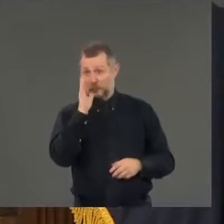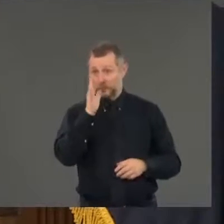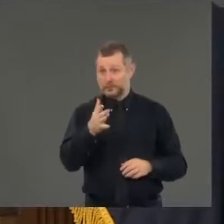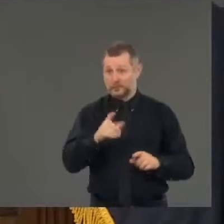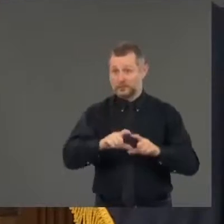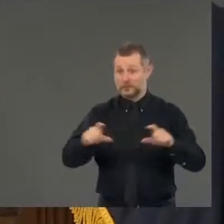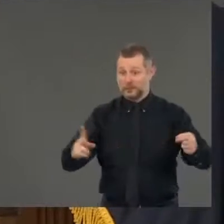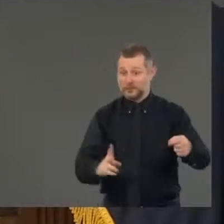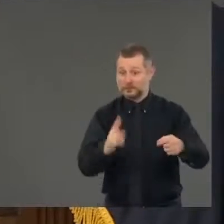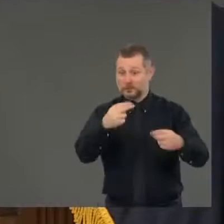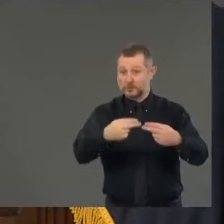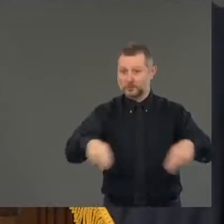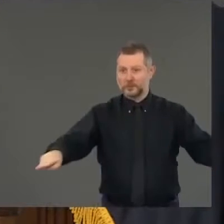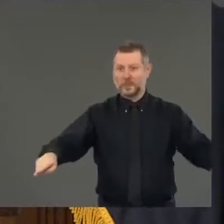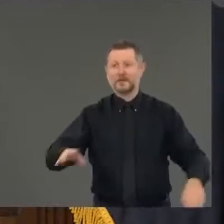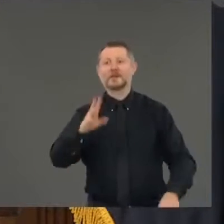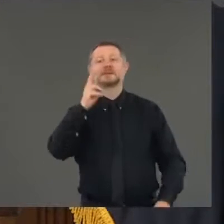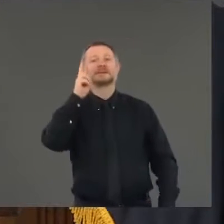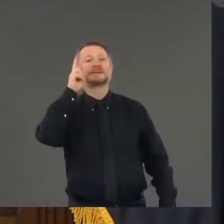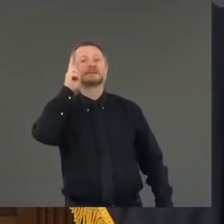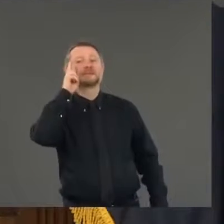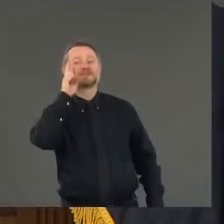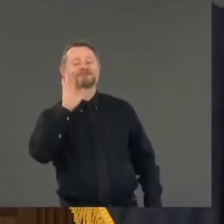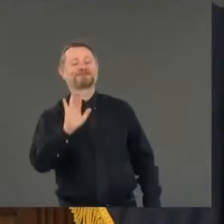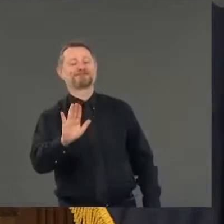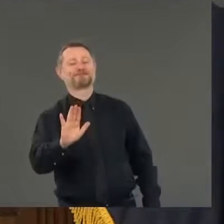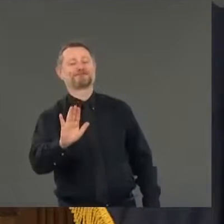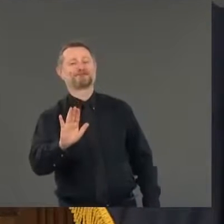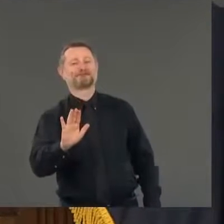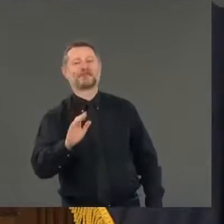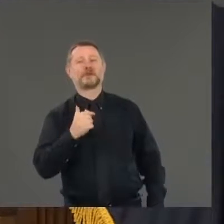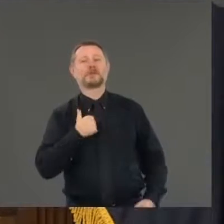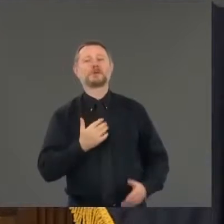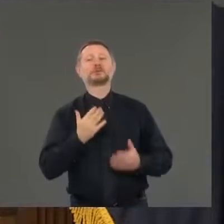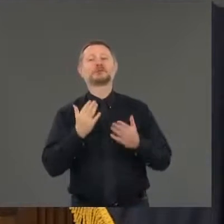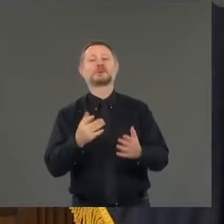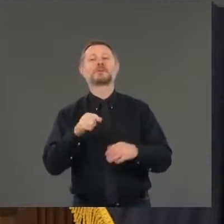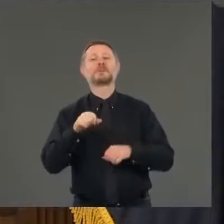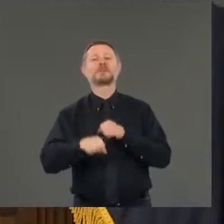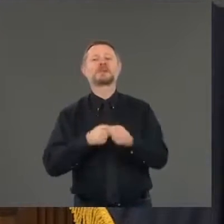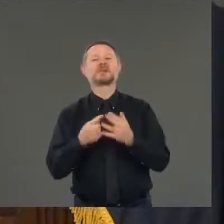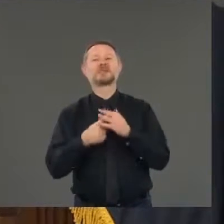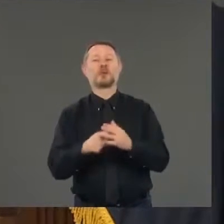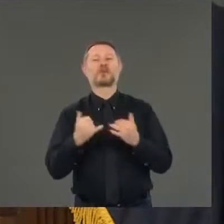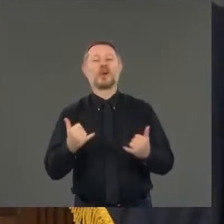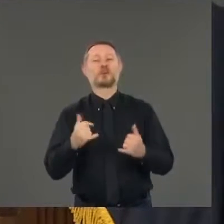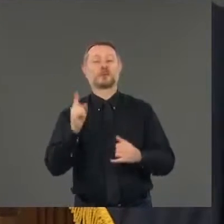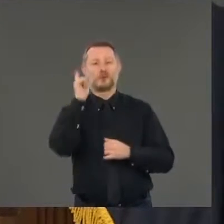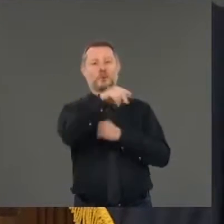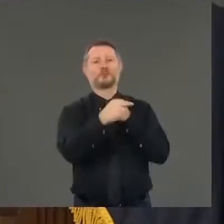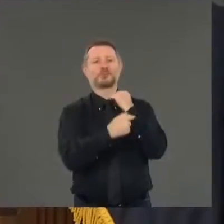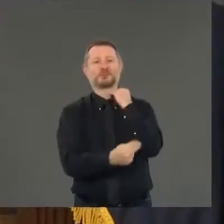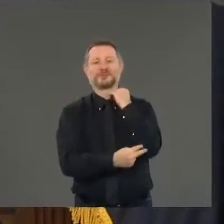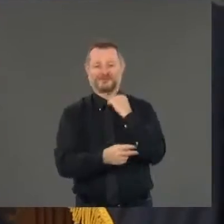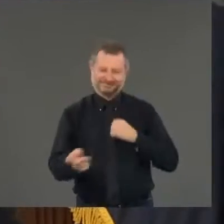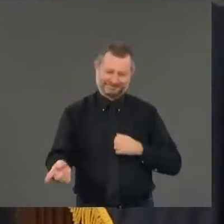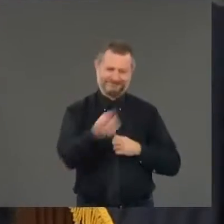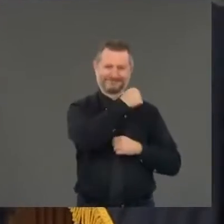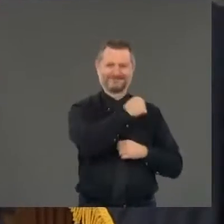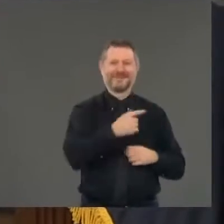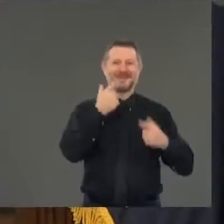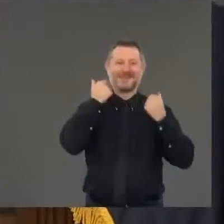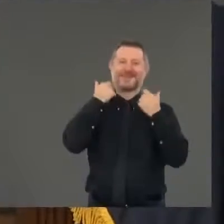see tomorrow. But if I were you, Why is it a I secret? would get on my bike and start riding now, south. Can you just